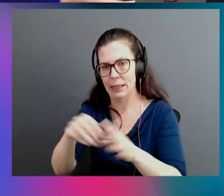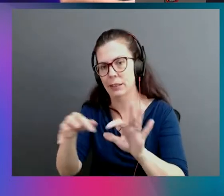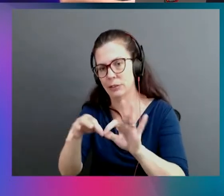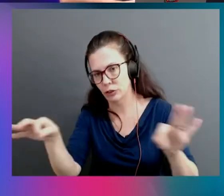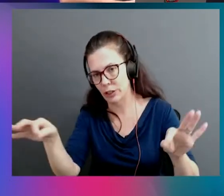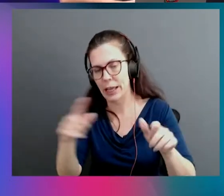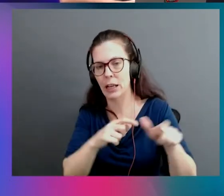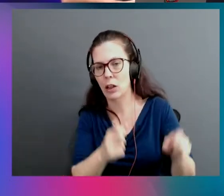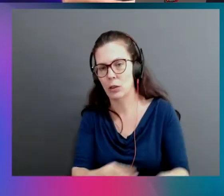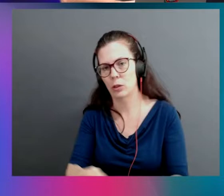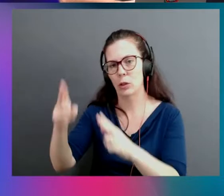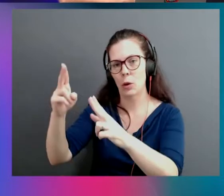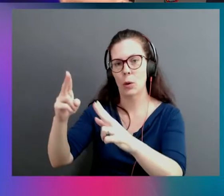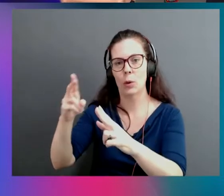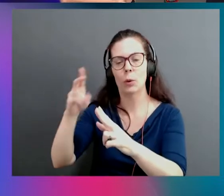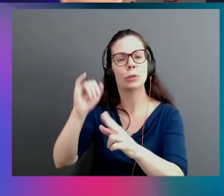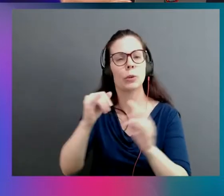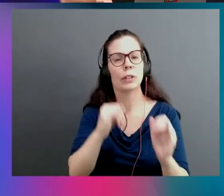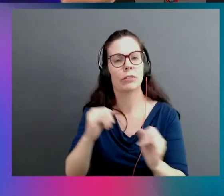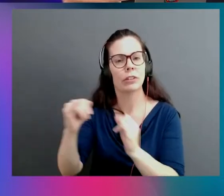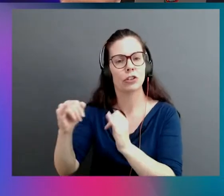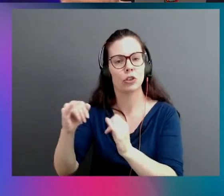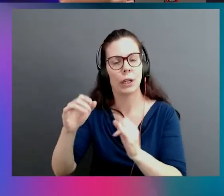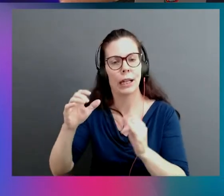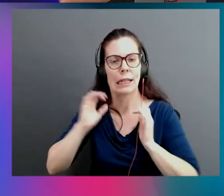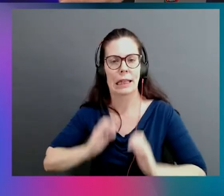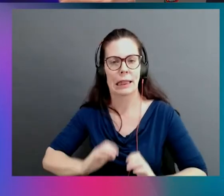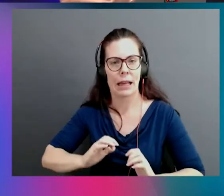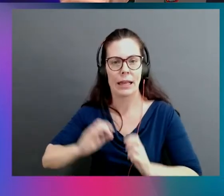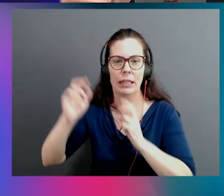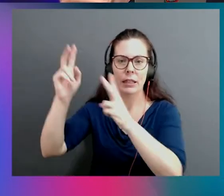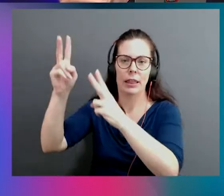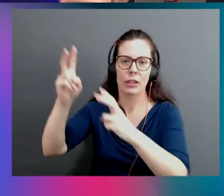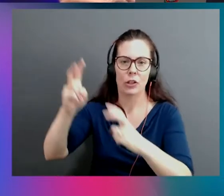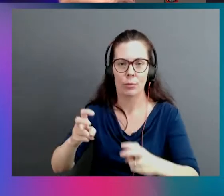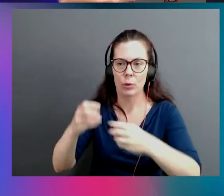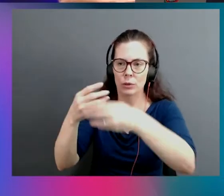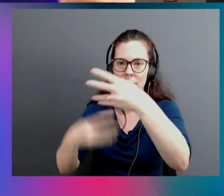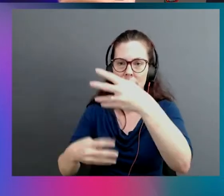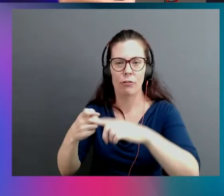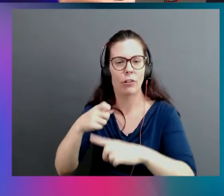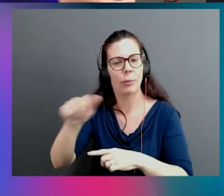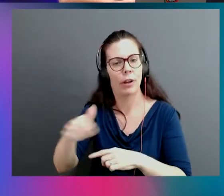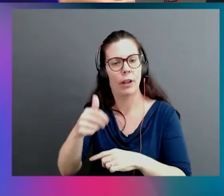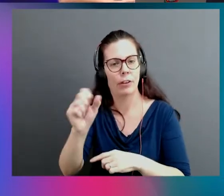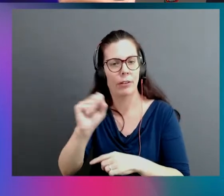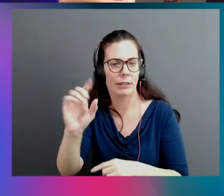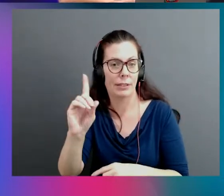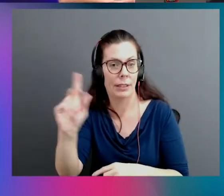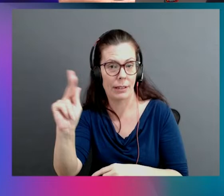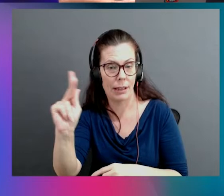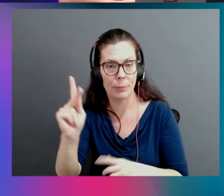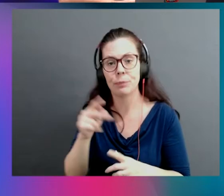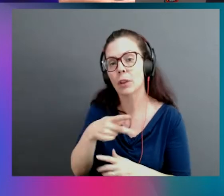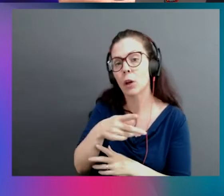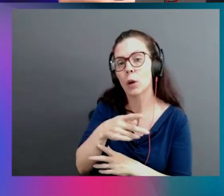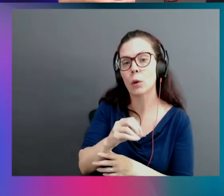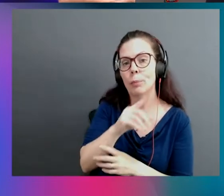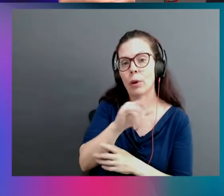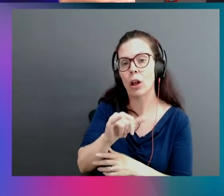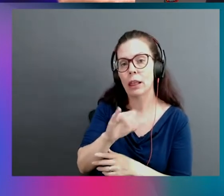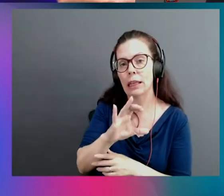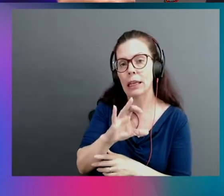that into the individual clients that you pull down from the other SDK. So I've got Poly client here, I've